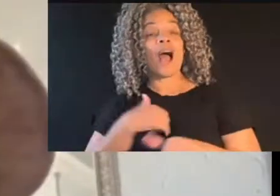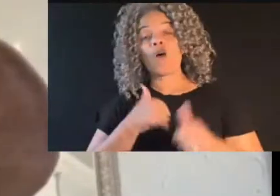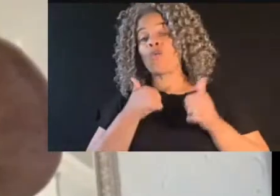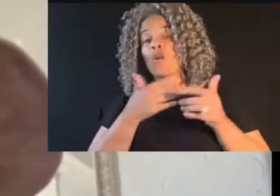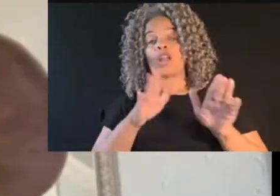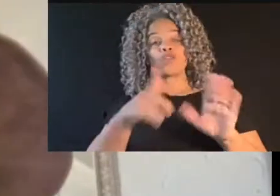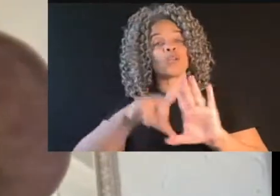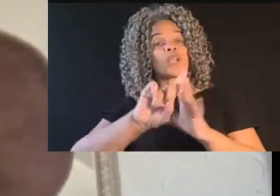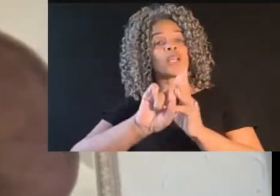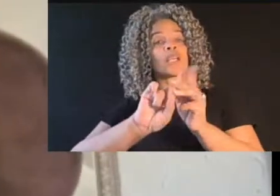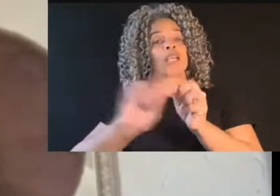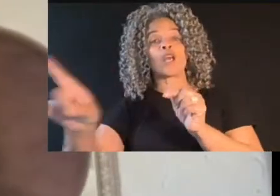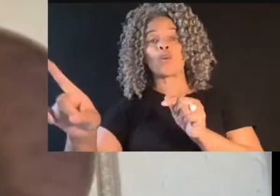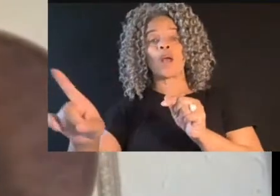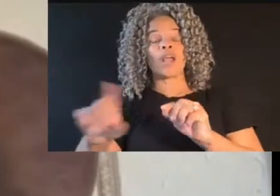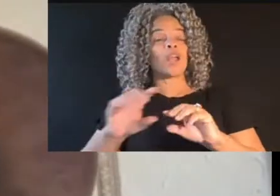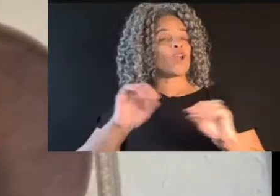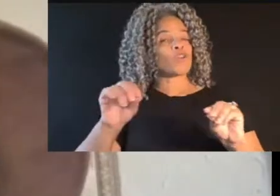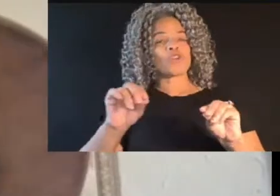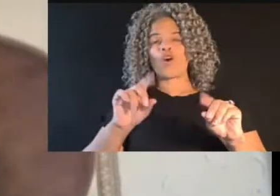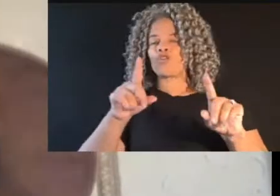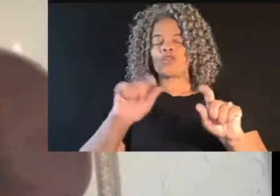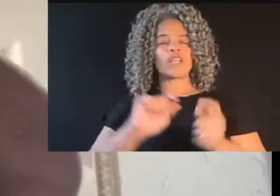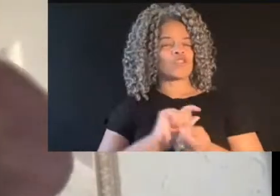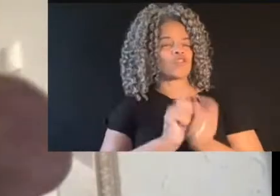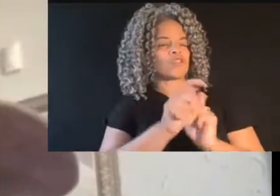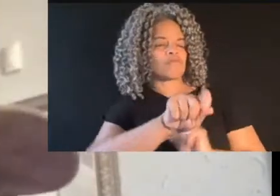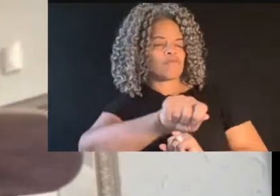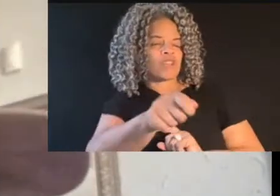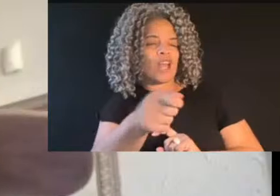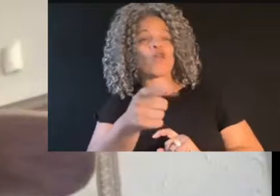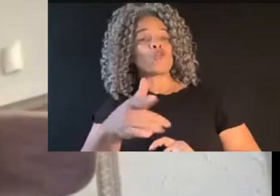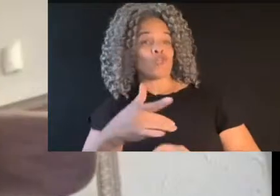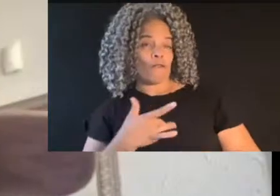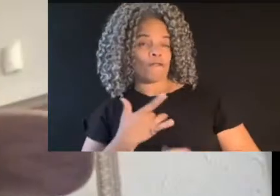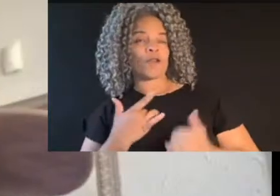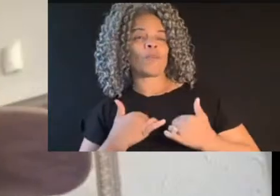away. Ain't no channel you can change. Oh, you gonna feel me today.